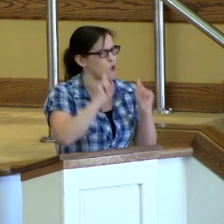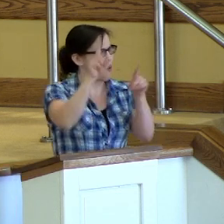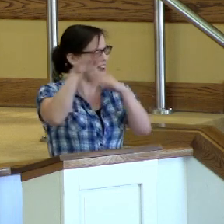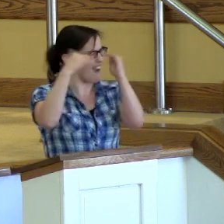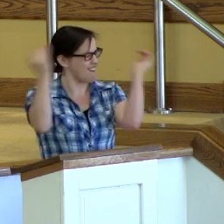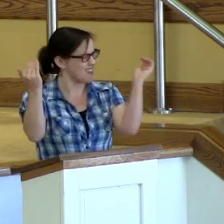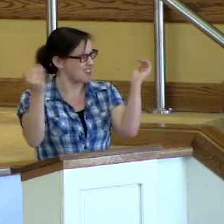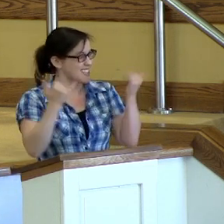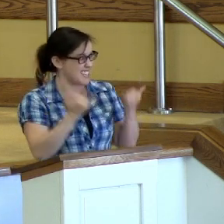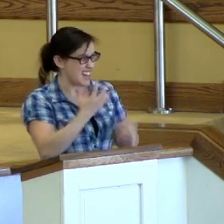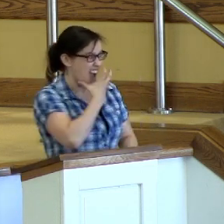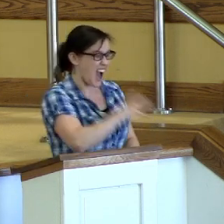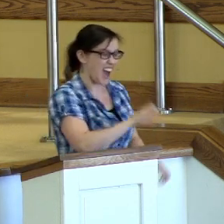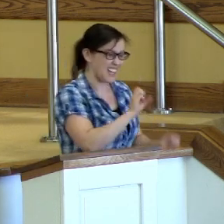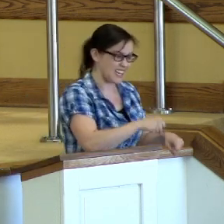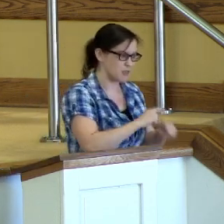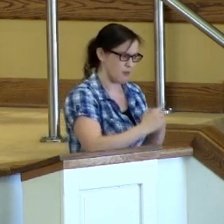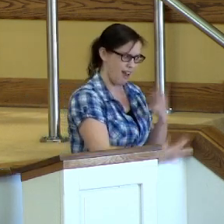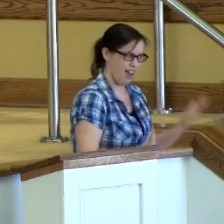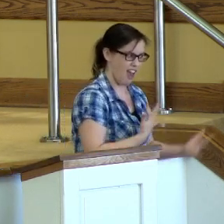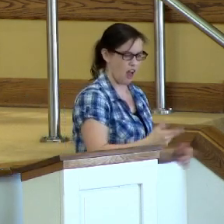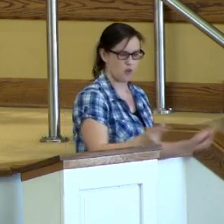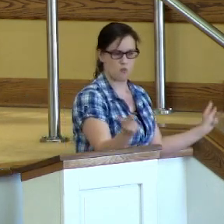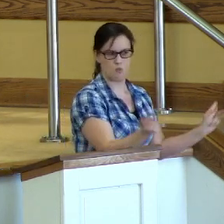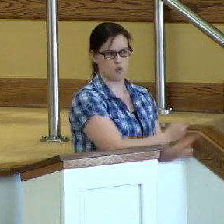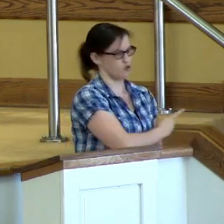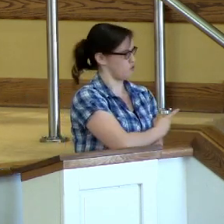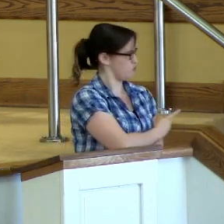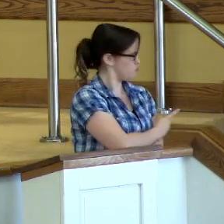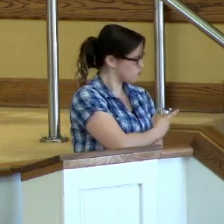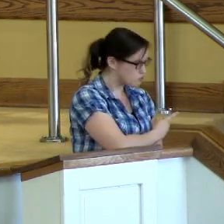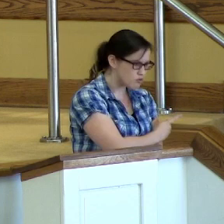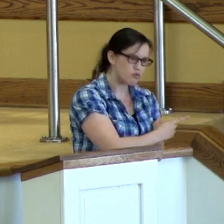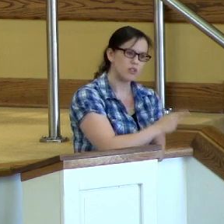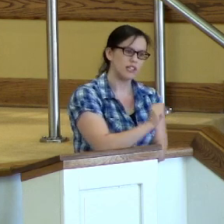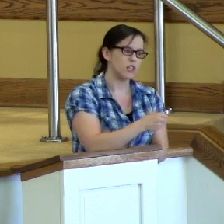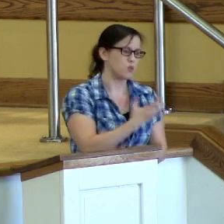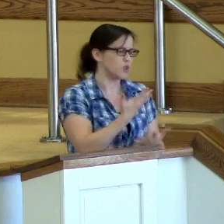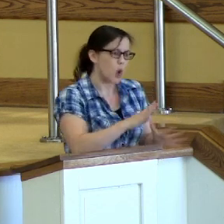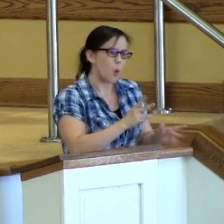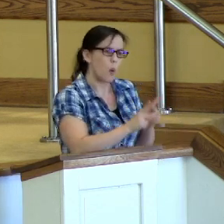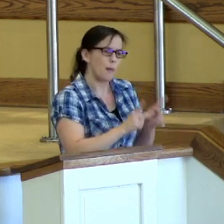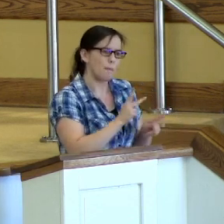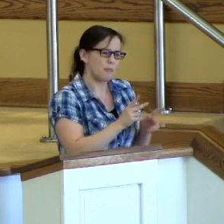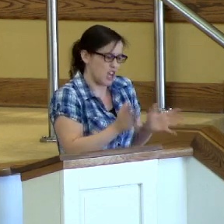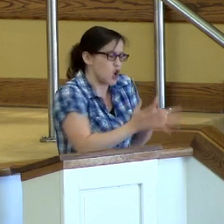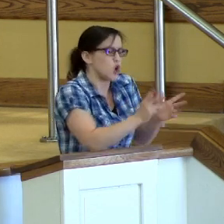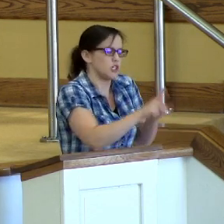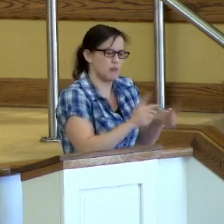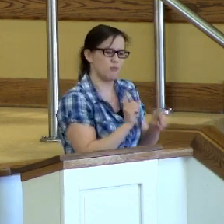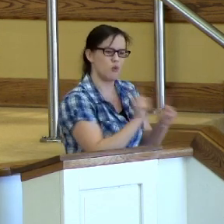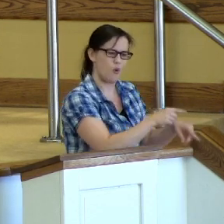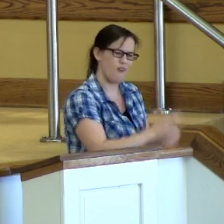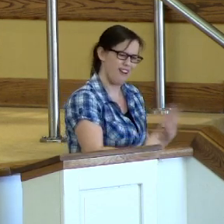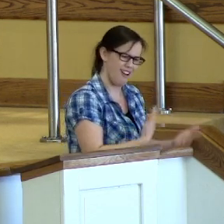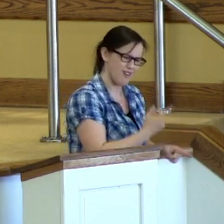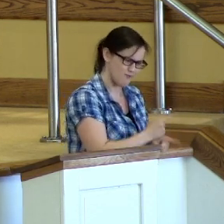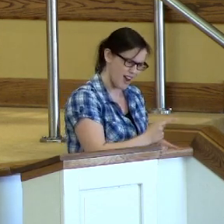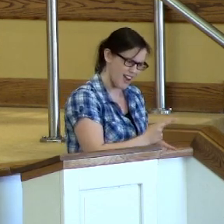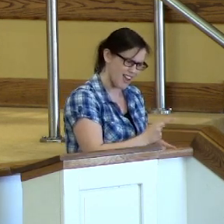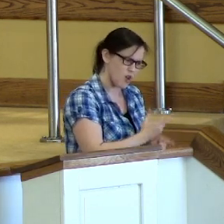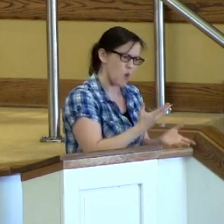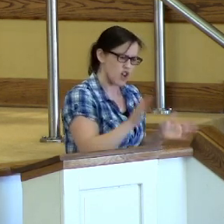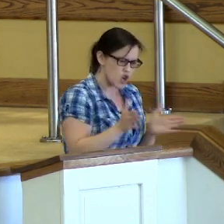But it's going to be a scorcher. It's going to be unreal. and the pain and torment and everything like